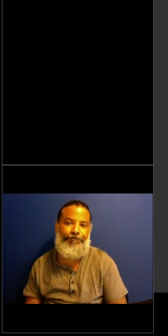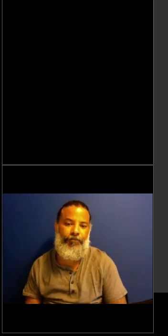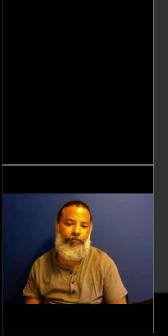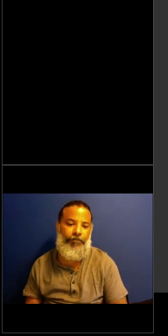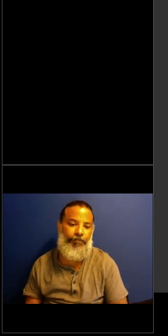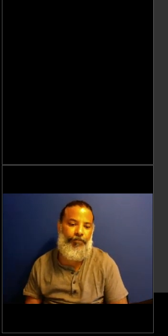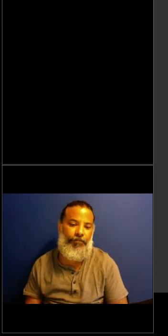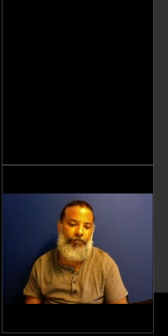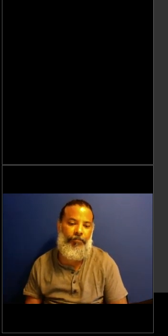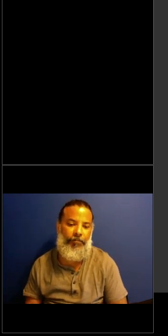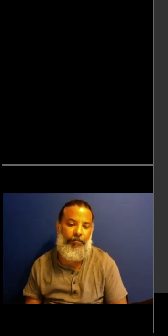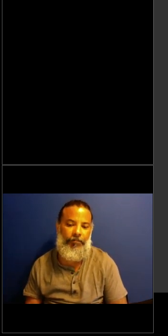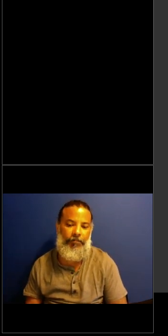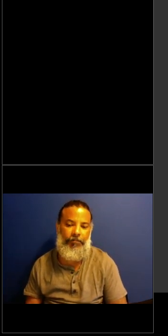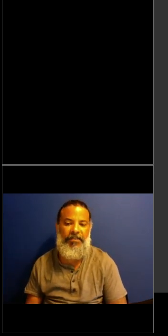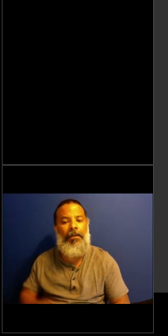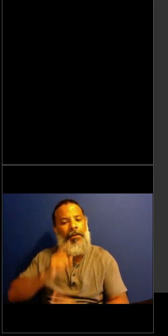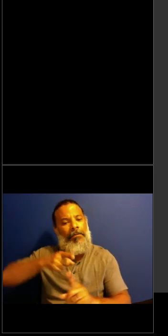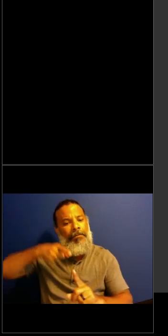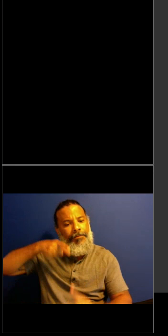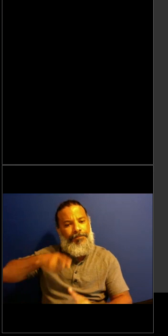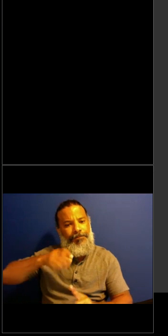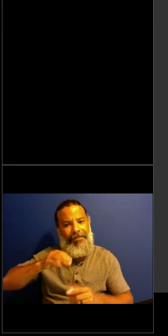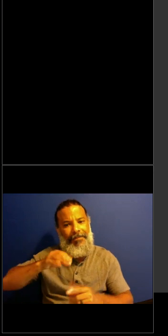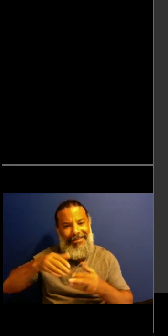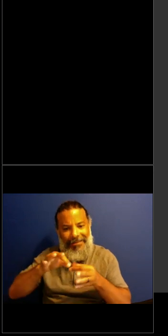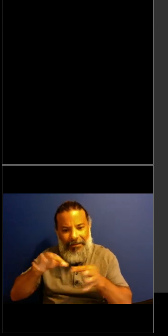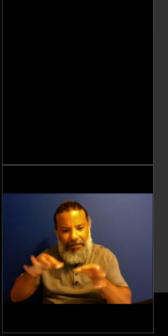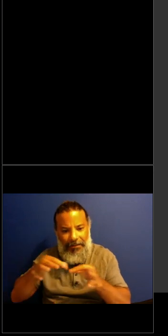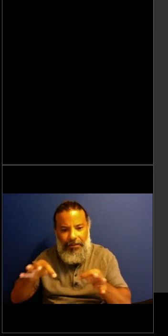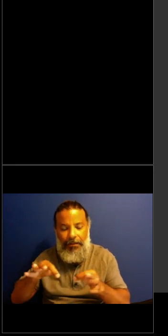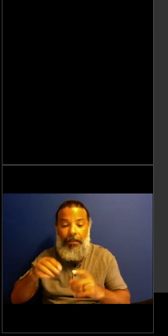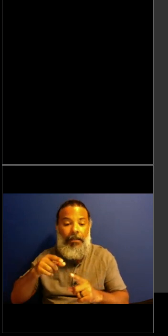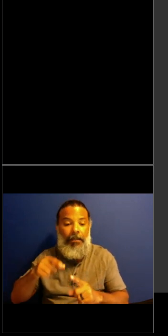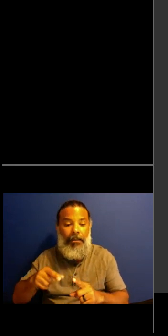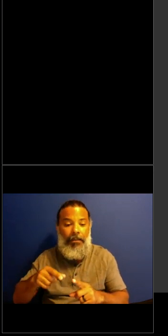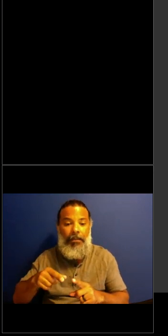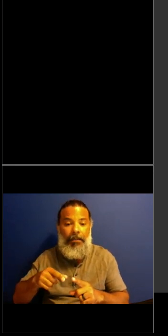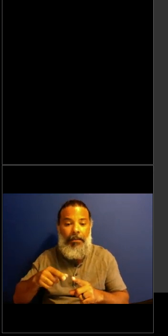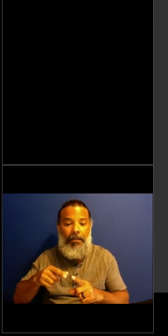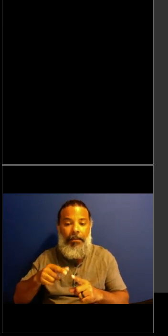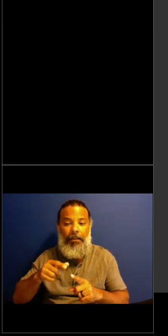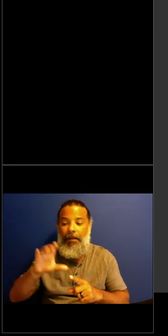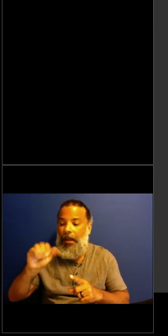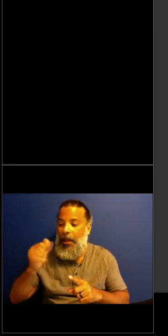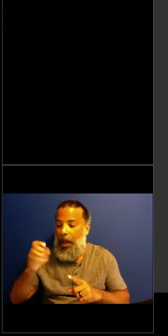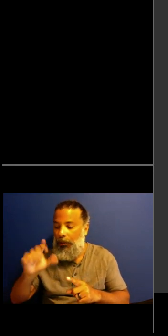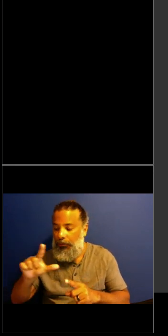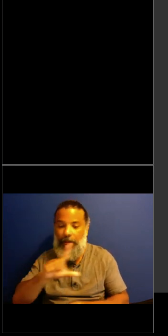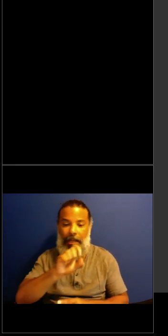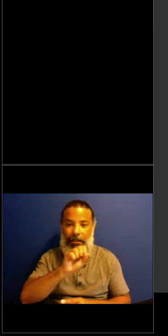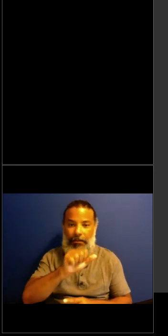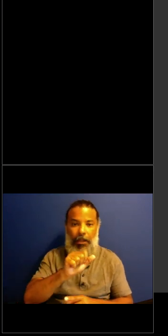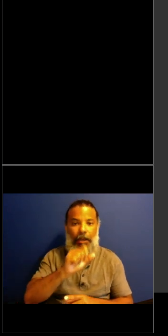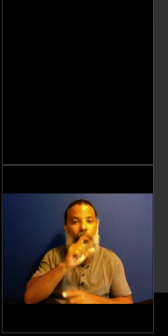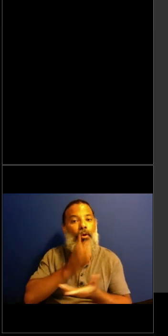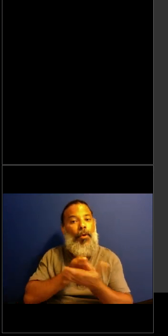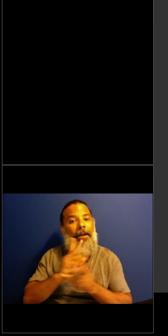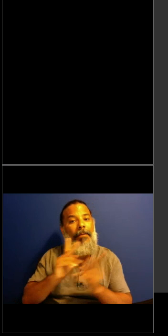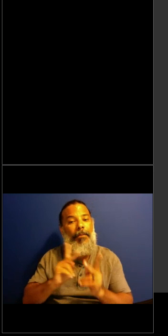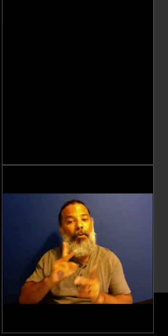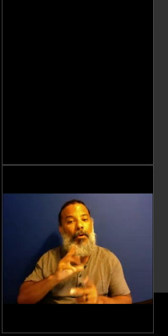So this is really what's at the heart of the statement, its essence, which is that COZIL and the LSA affirm the right of transgender people to participate